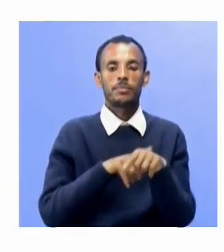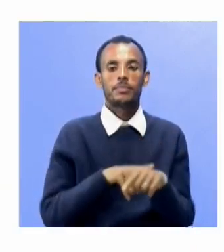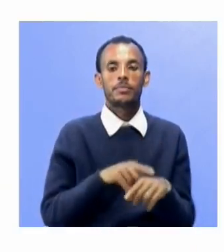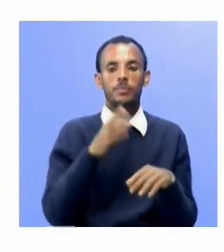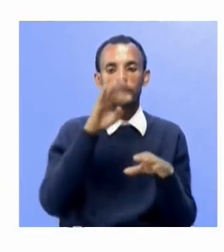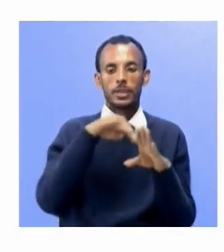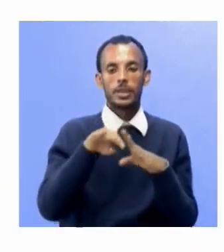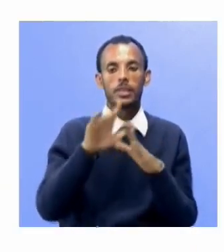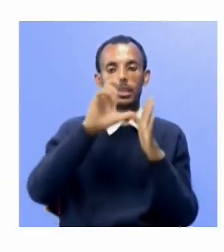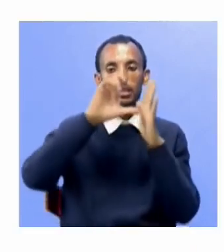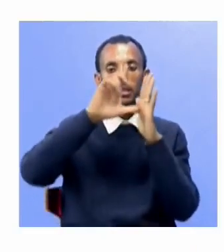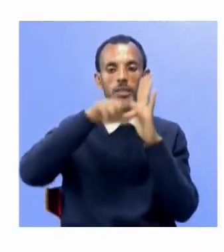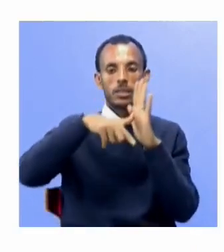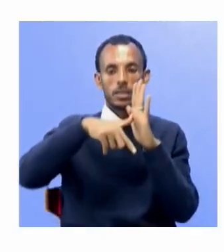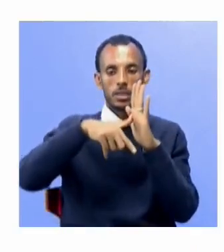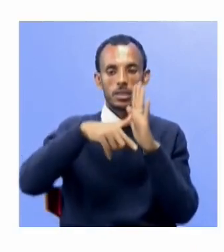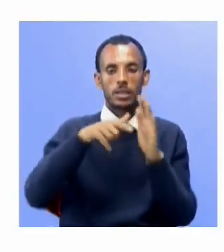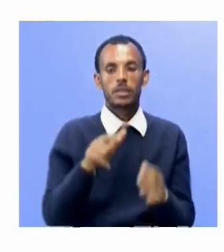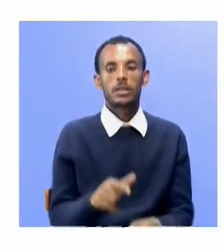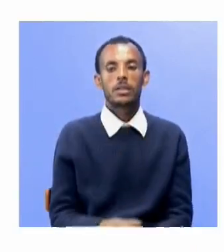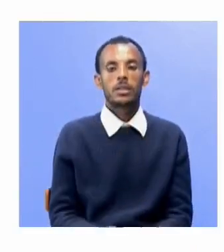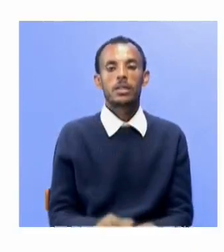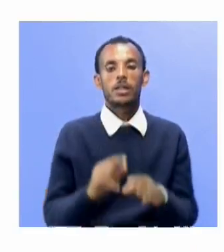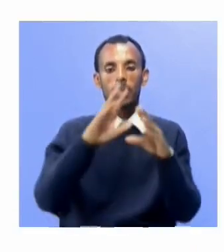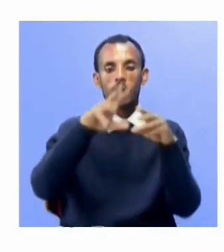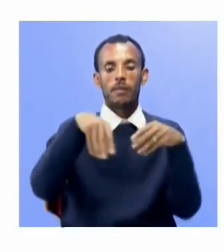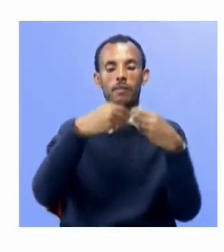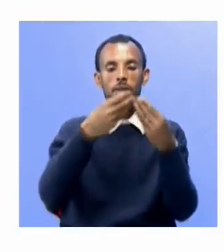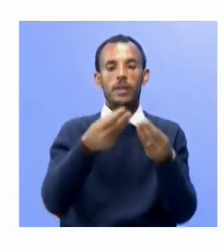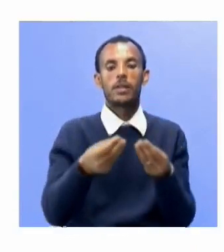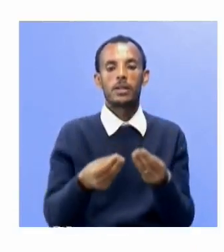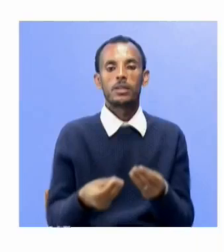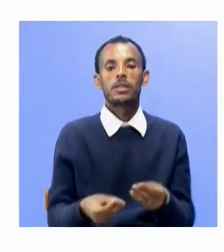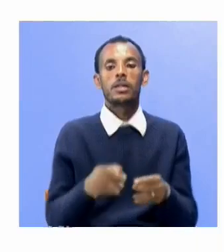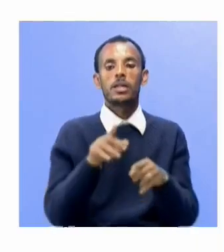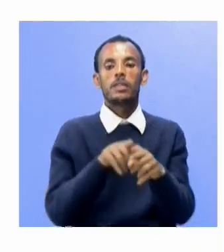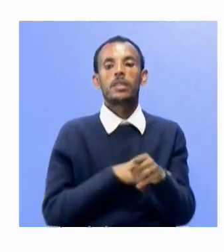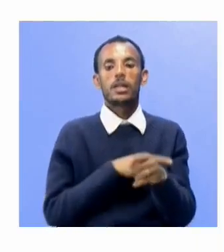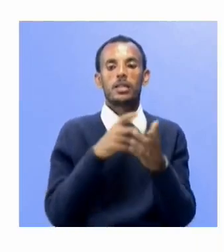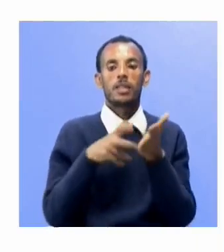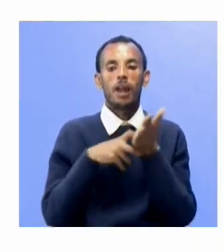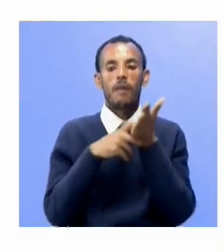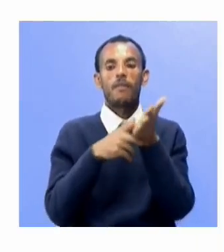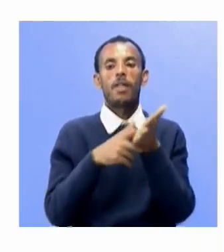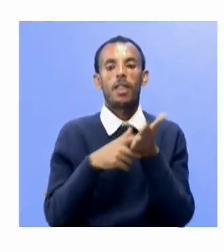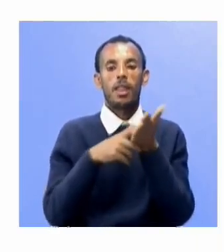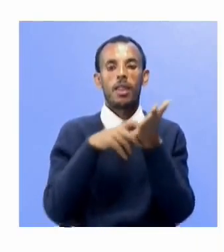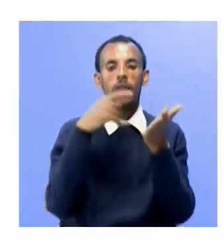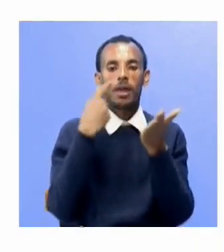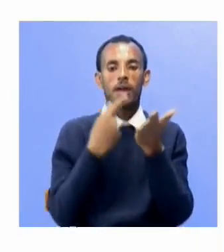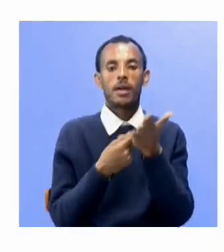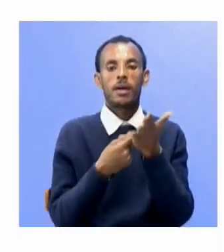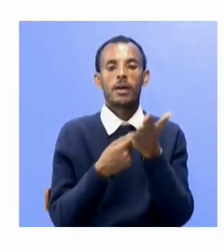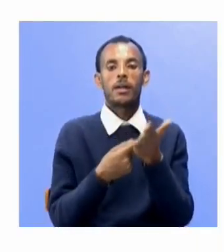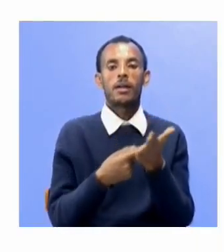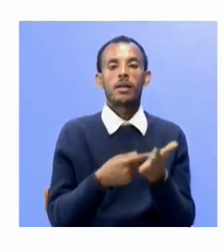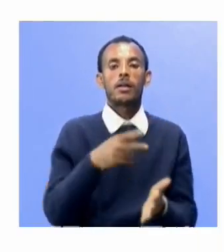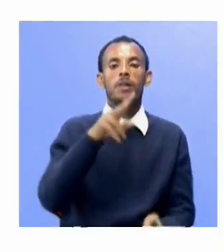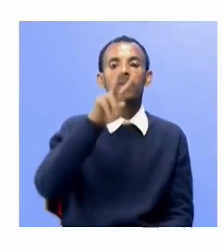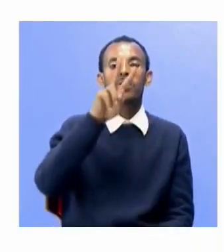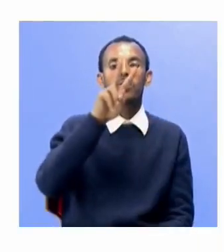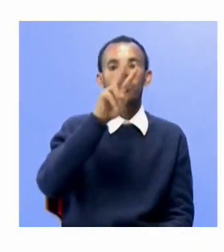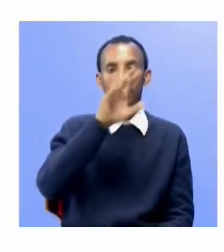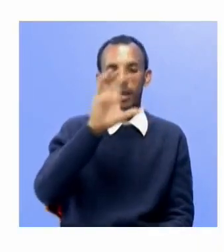in second is given. So the distance traveled here